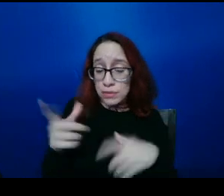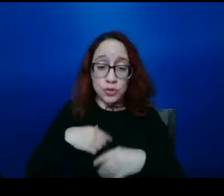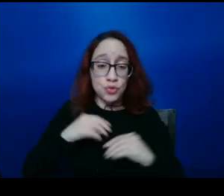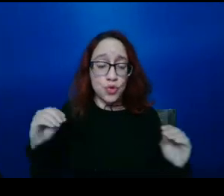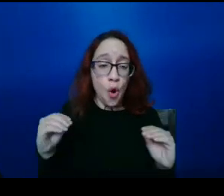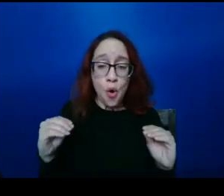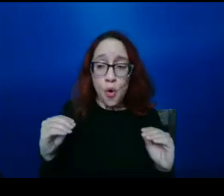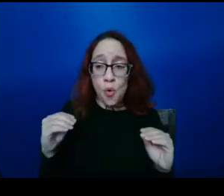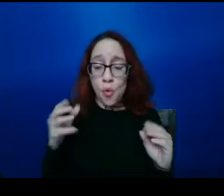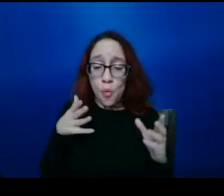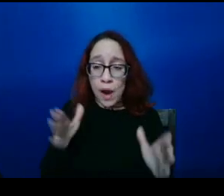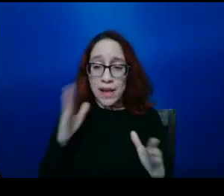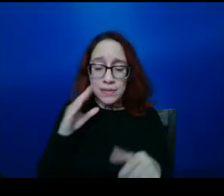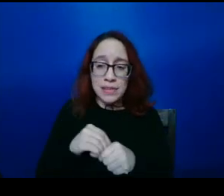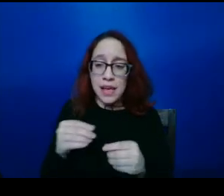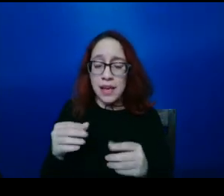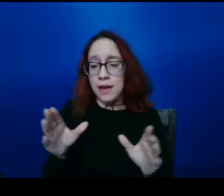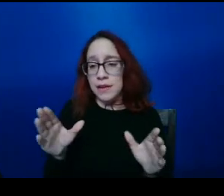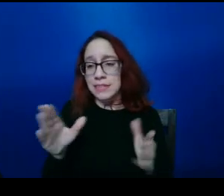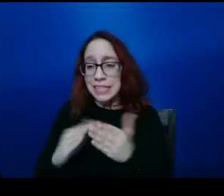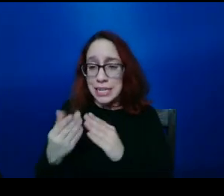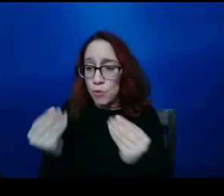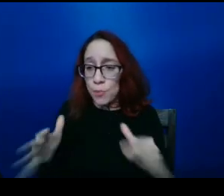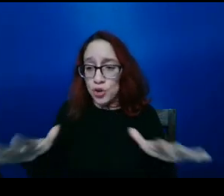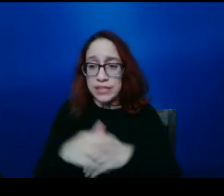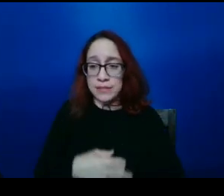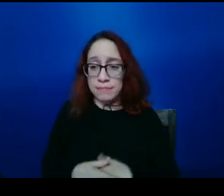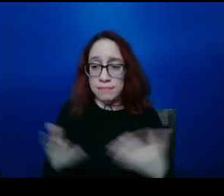city properties. I yield.